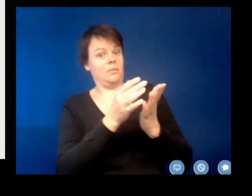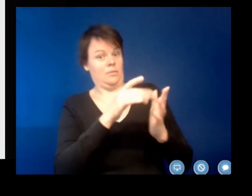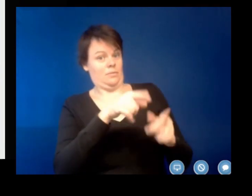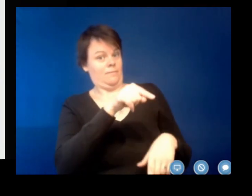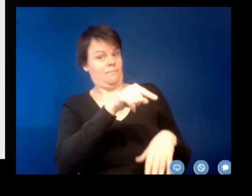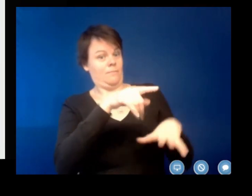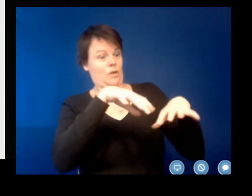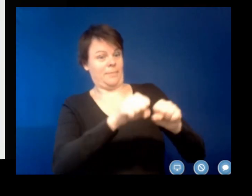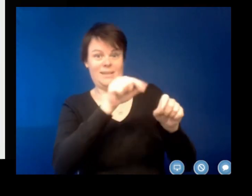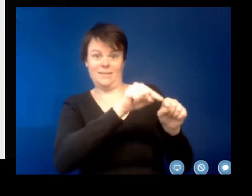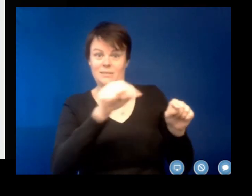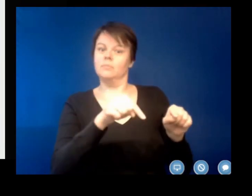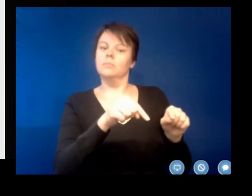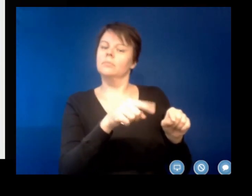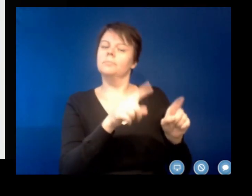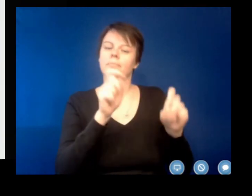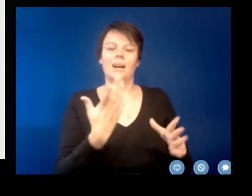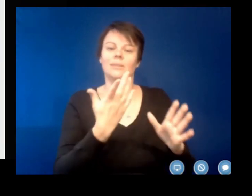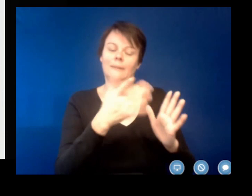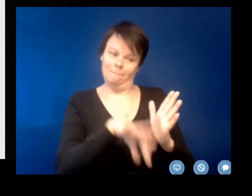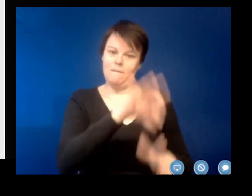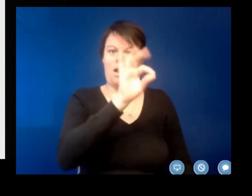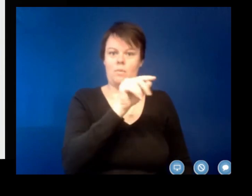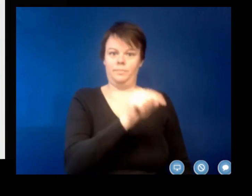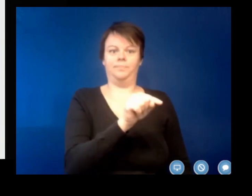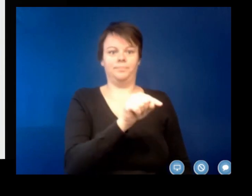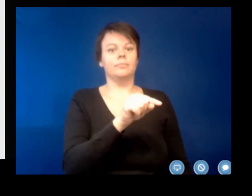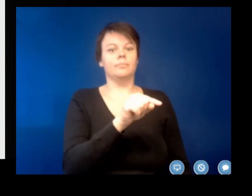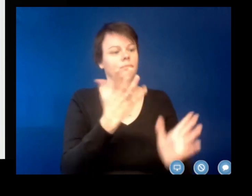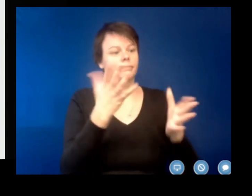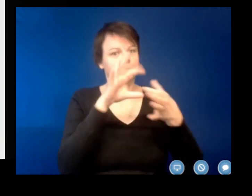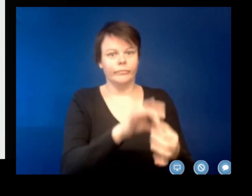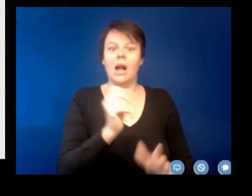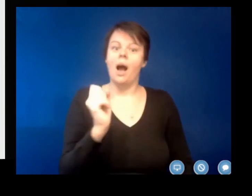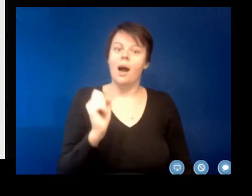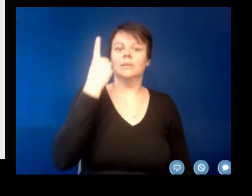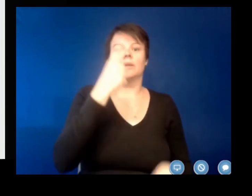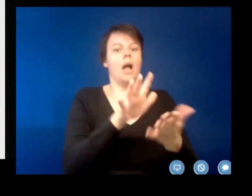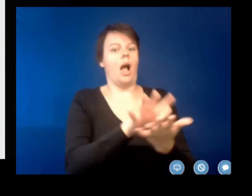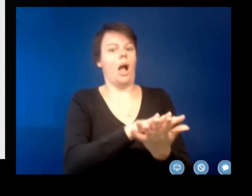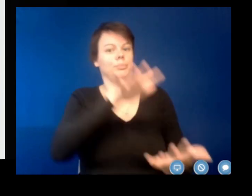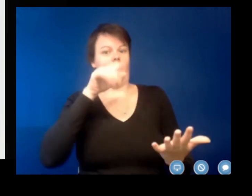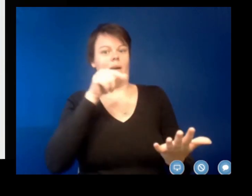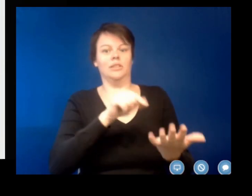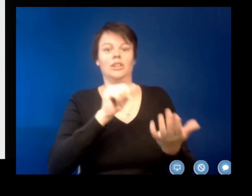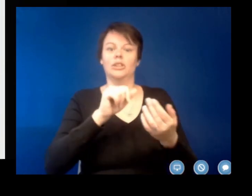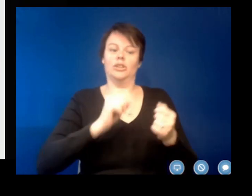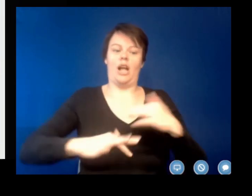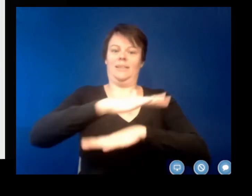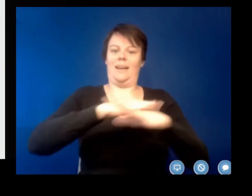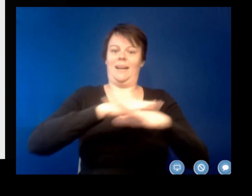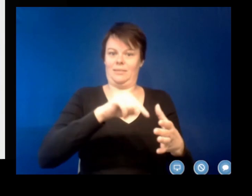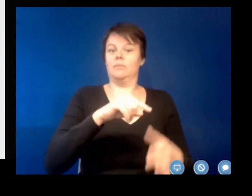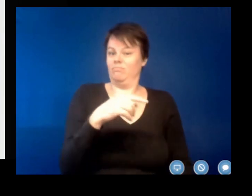only in categories of social groups from local area, national society, this does not work. So this is an